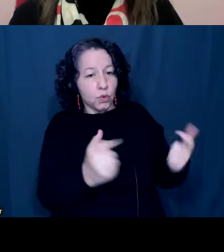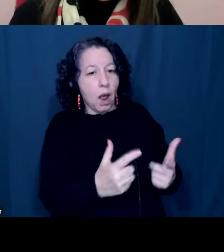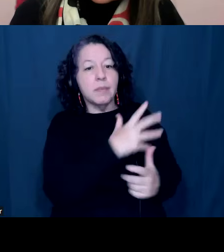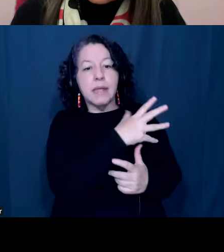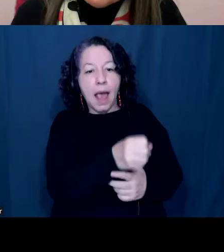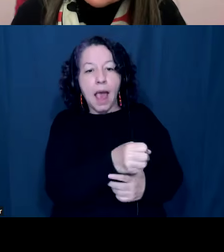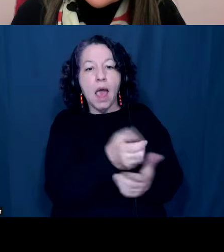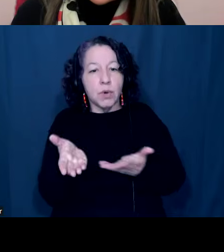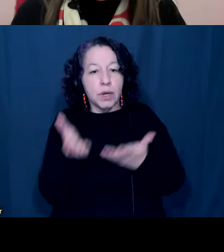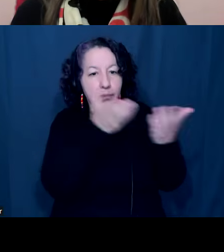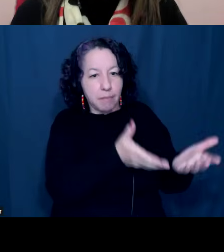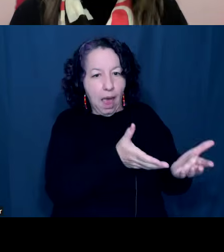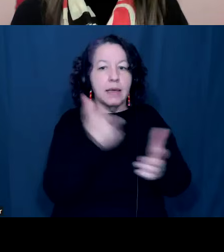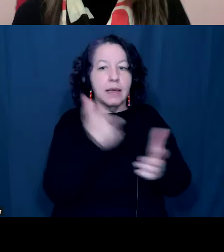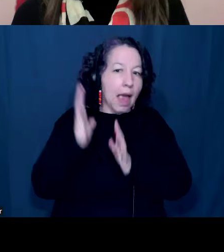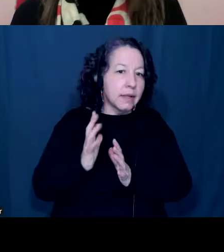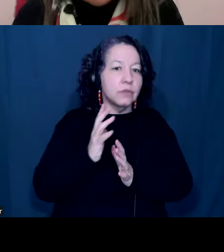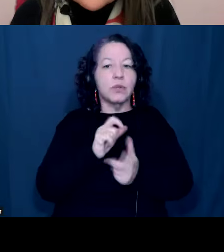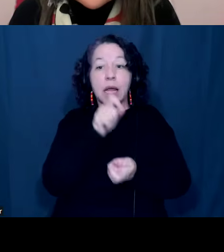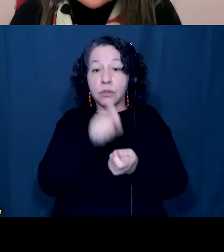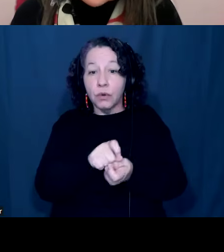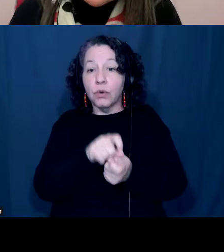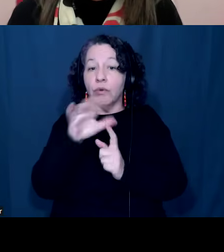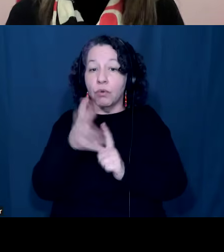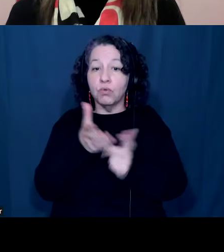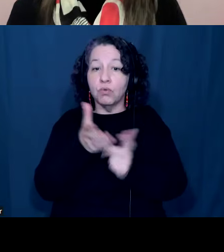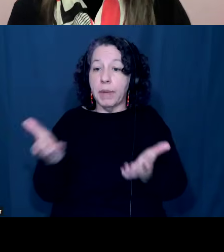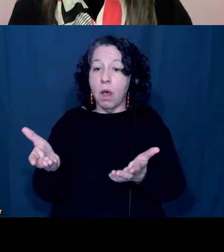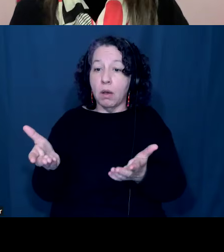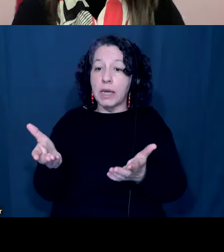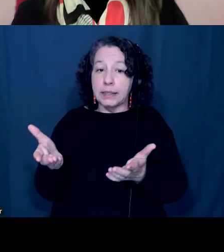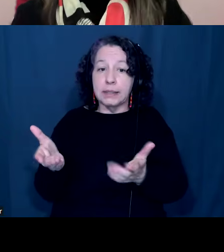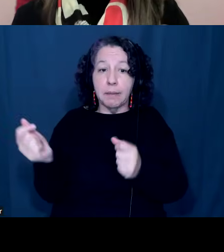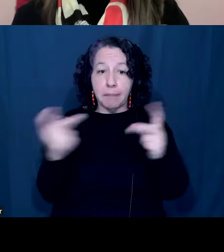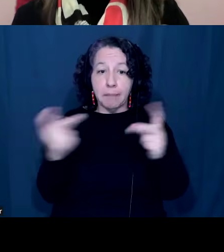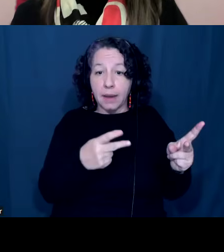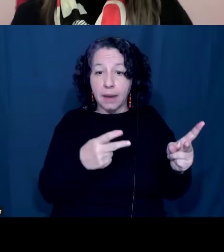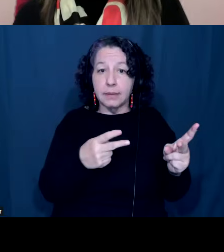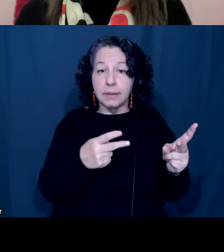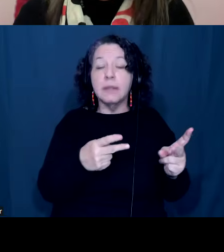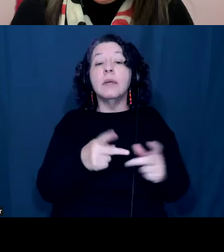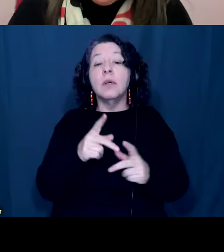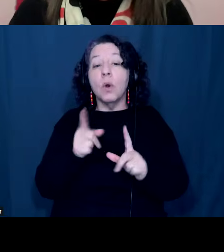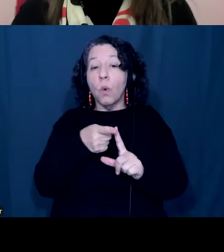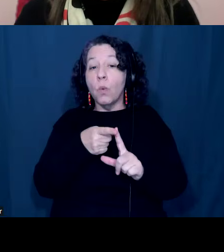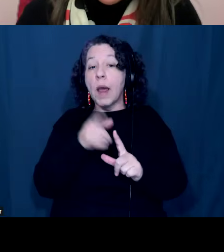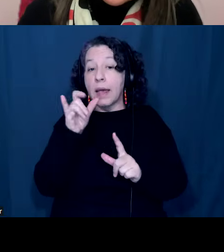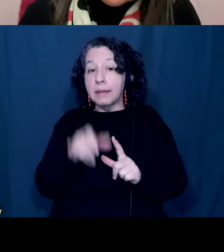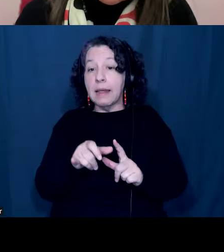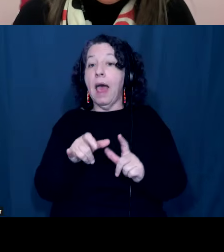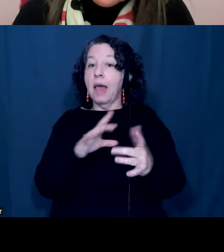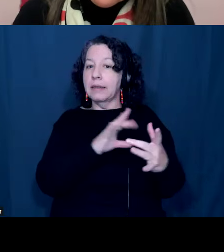and certain belongings, certain cultural belongings, when that affiliation can be